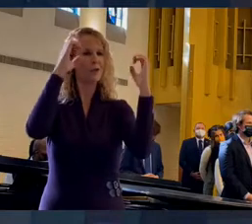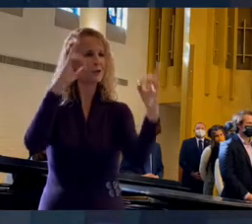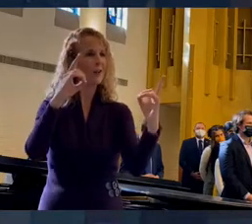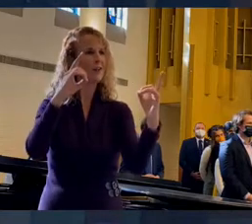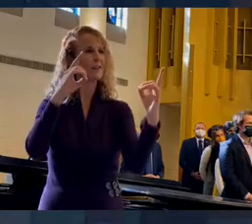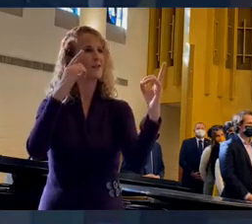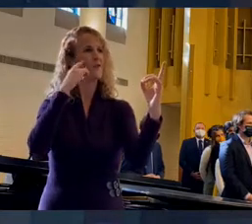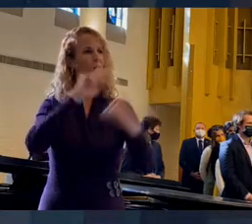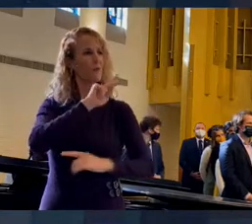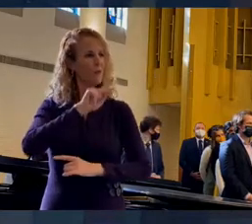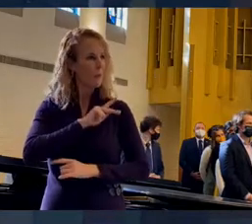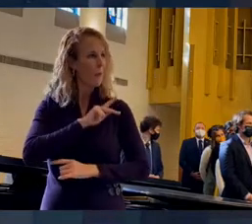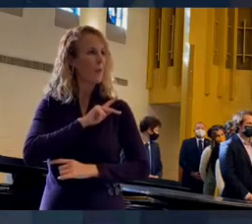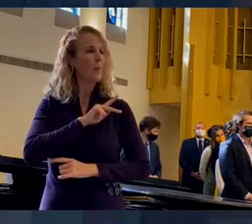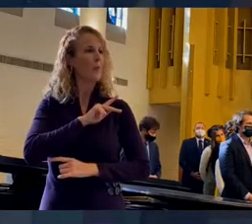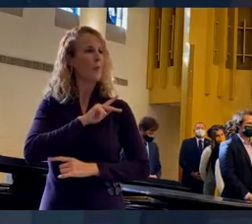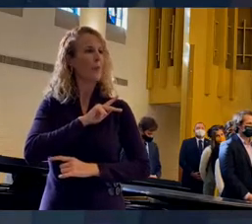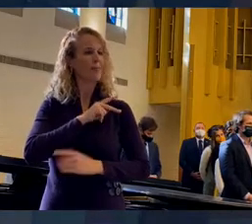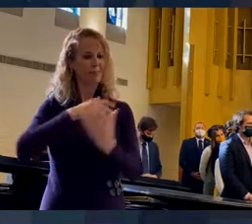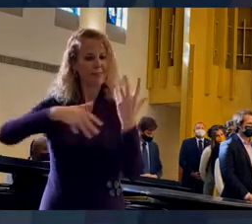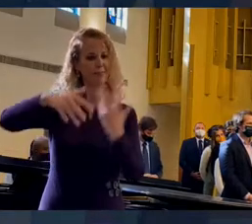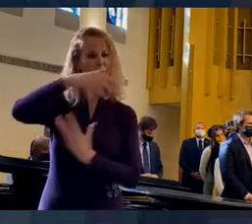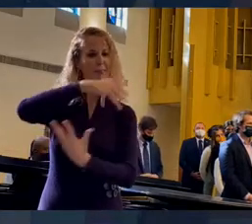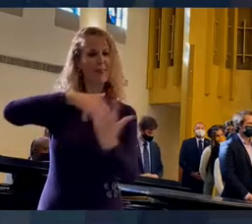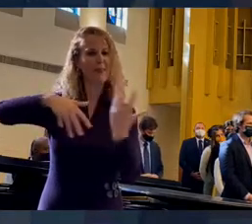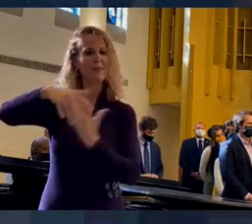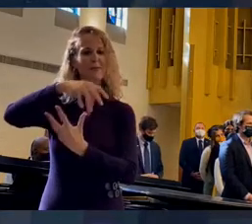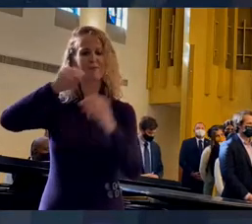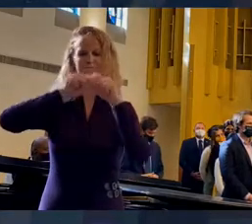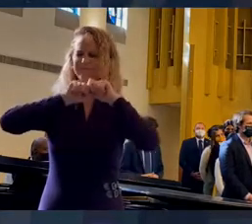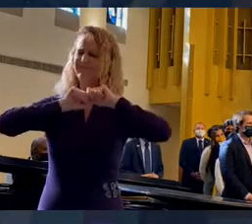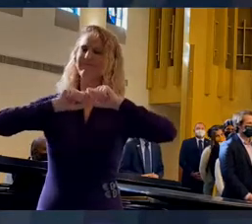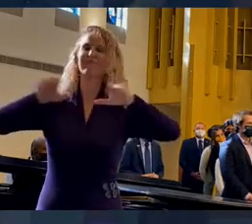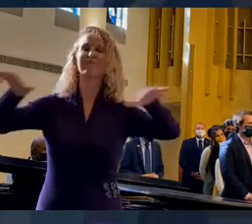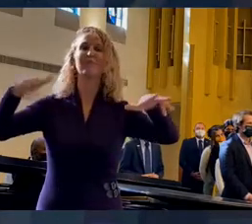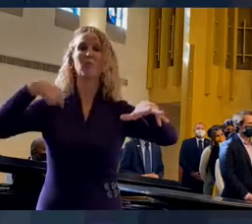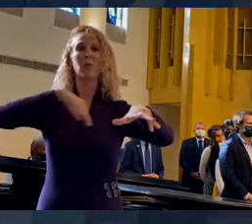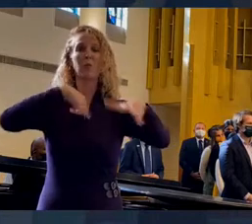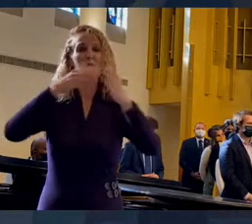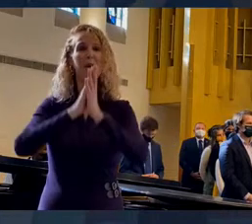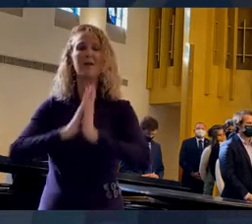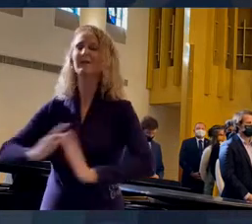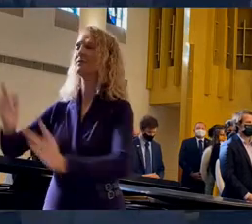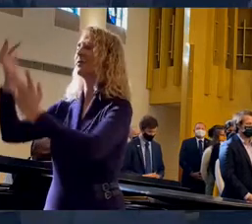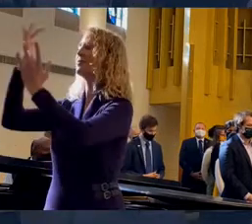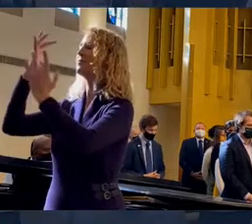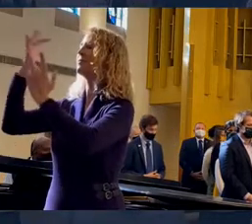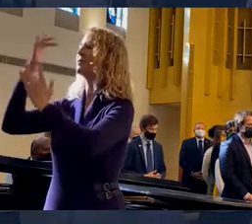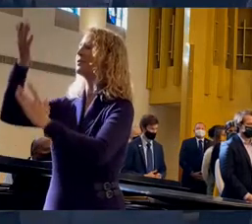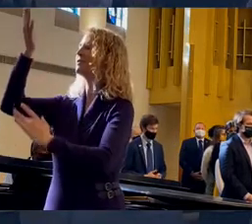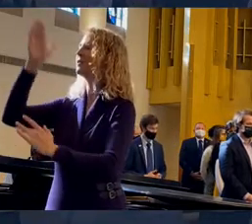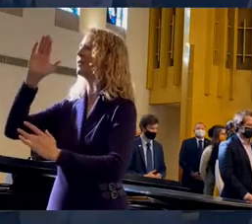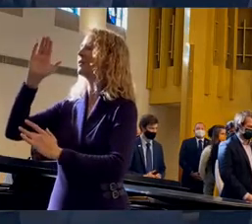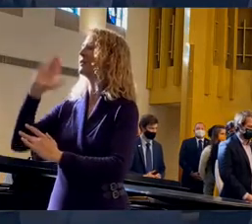education for personal and social transformation. We pray.